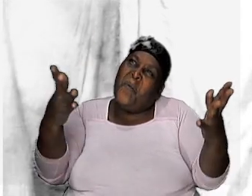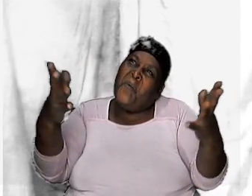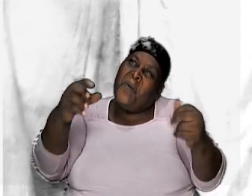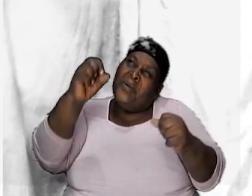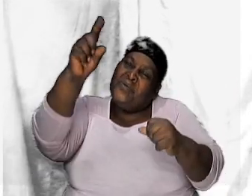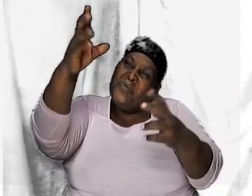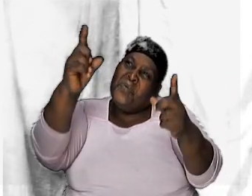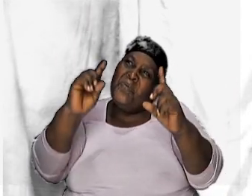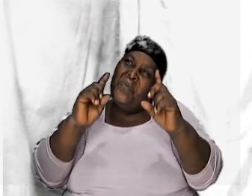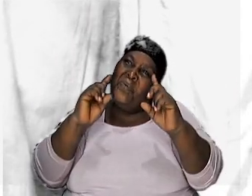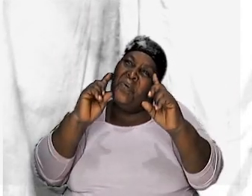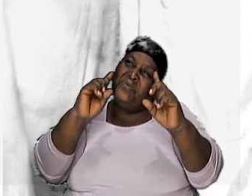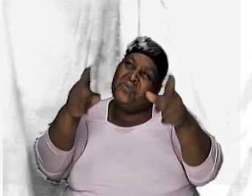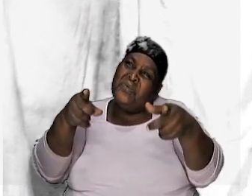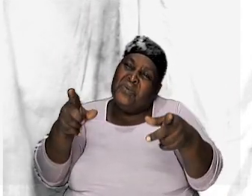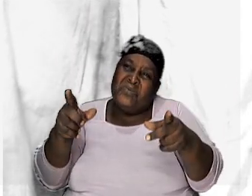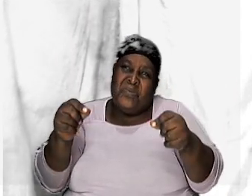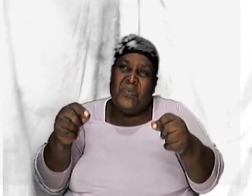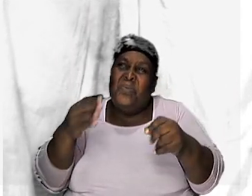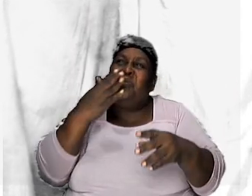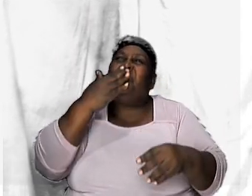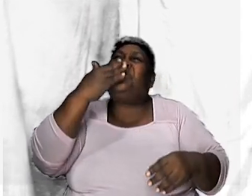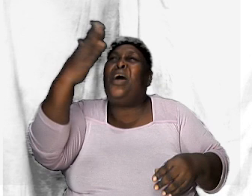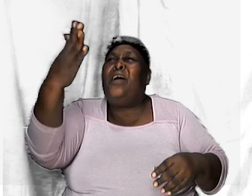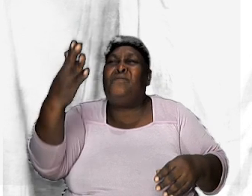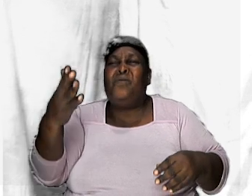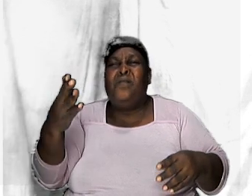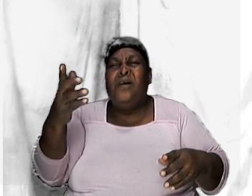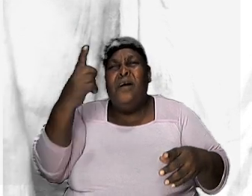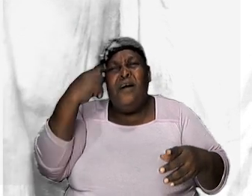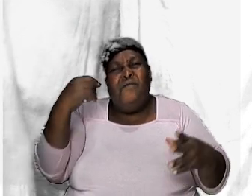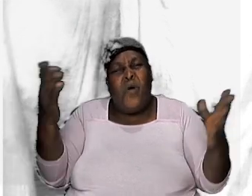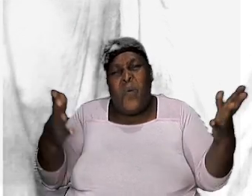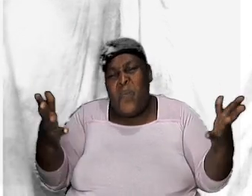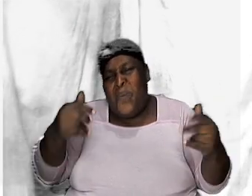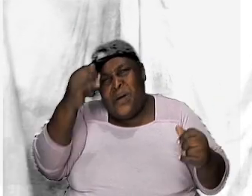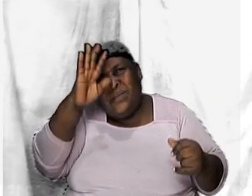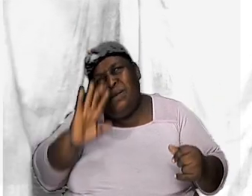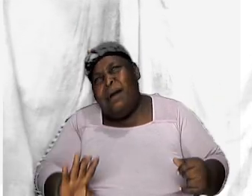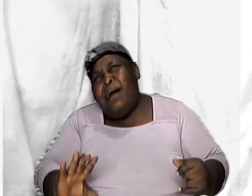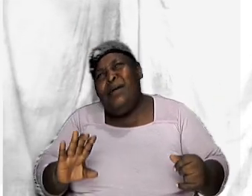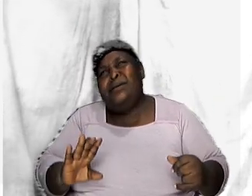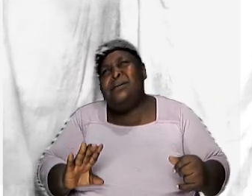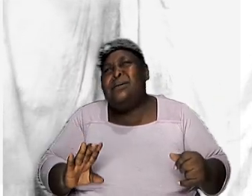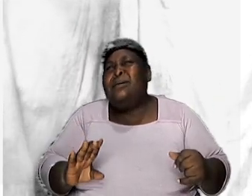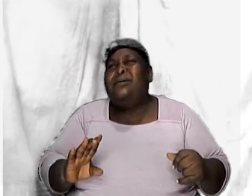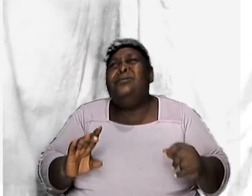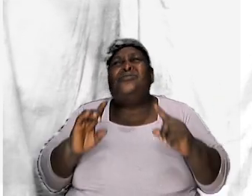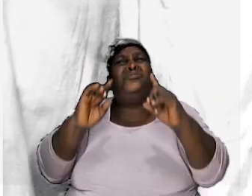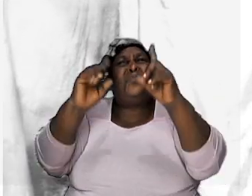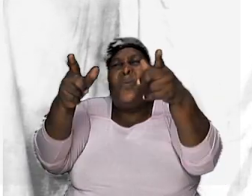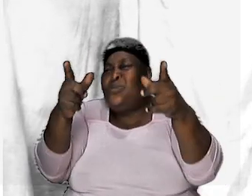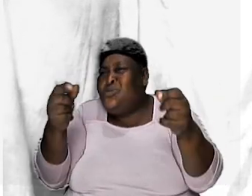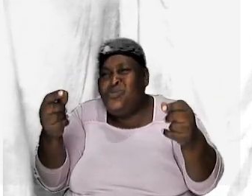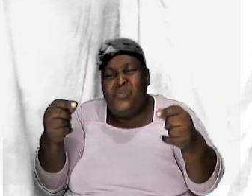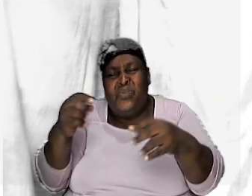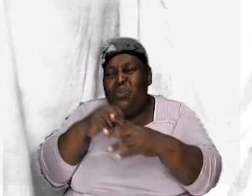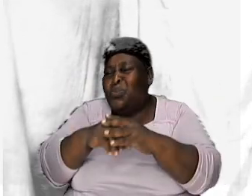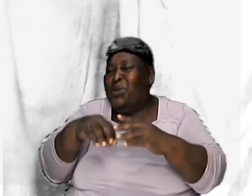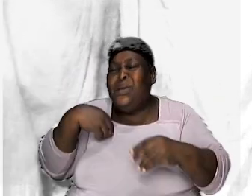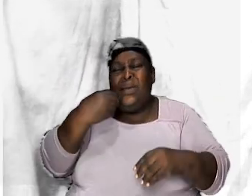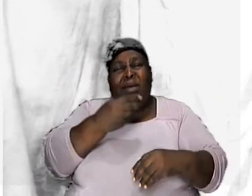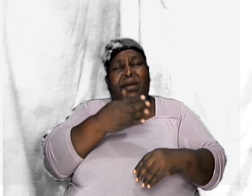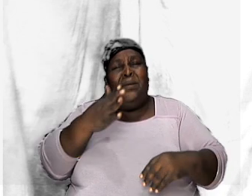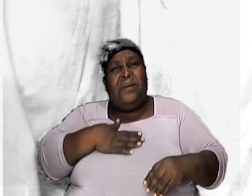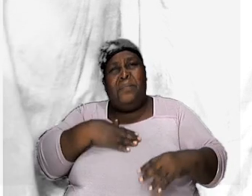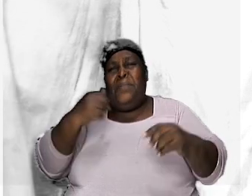you're grateful, praise God, Habba, for what God has done for you, or for what God is doing in your life. It's an extension of the hand